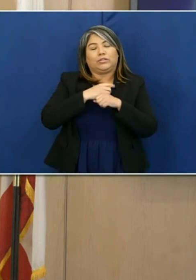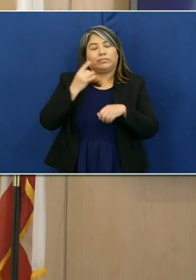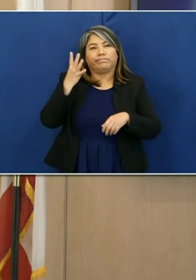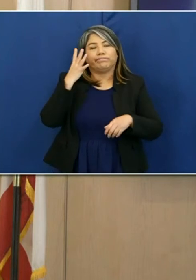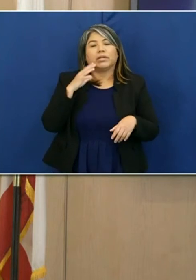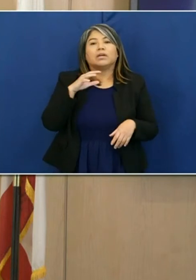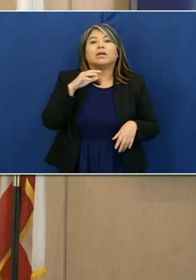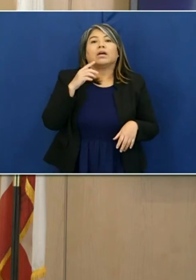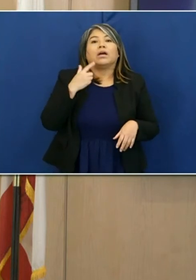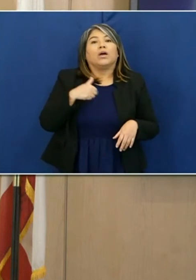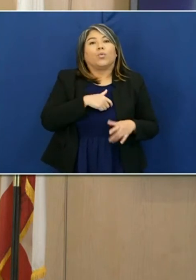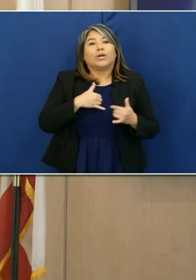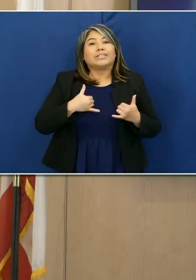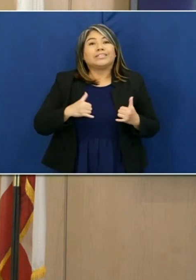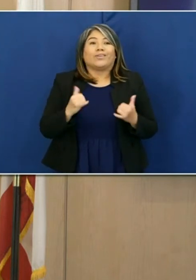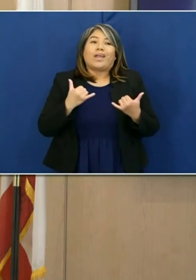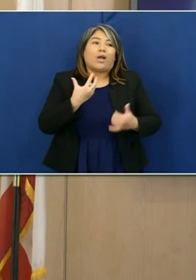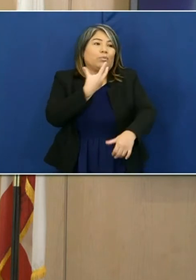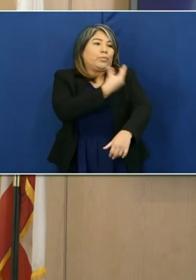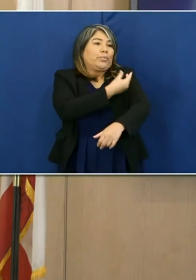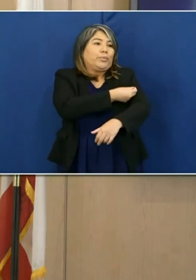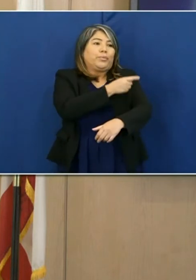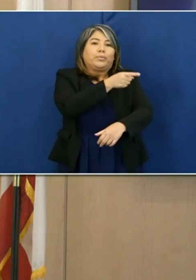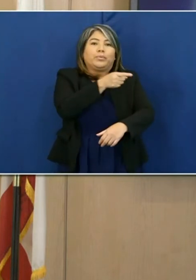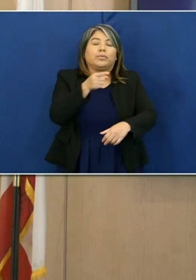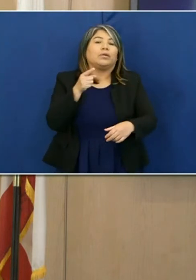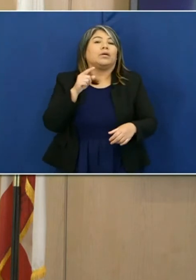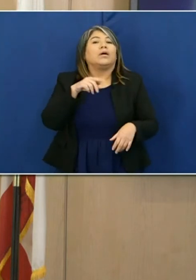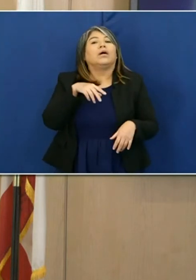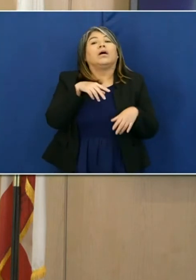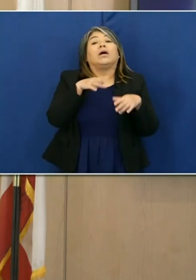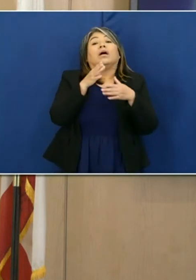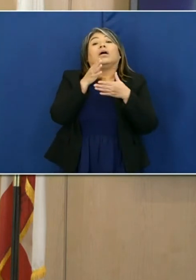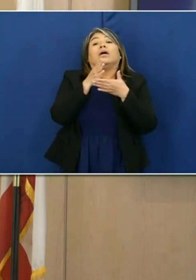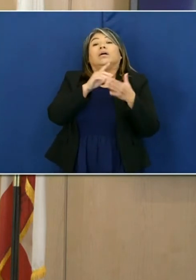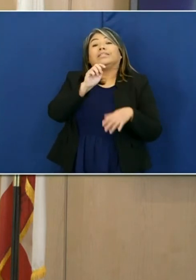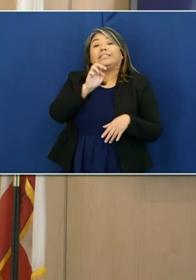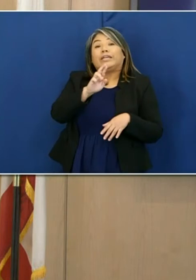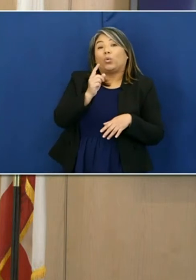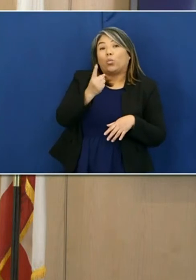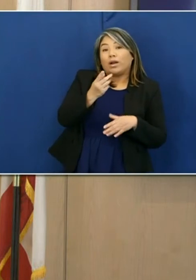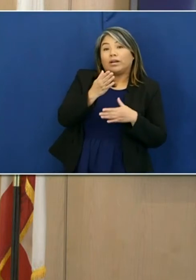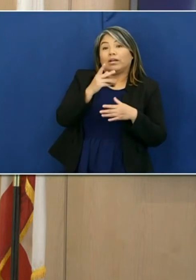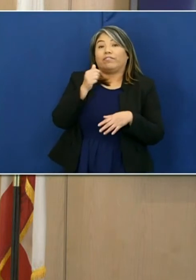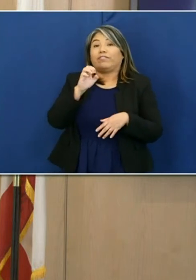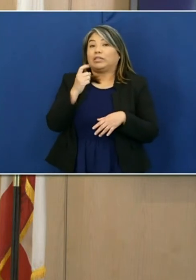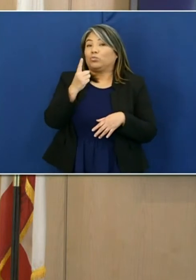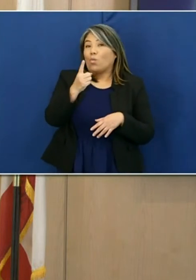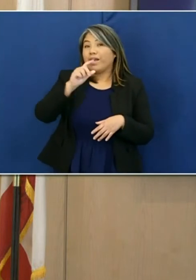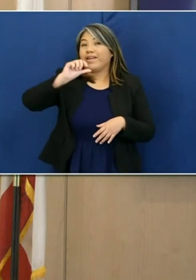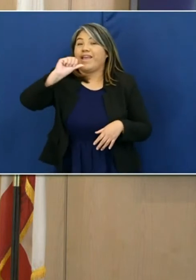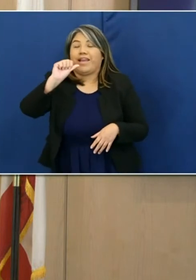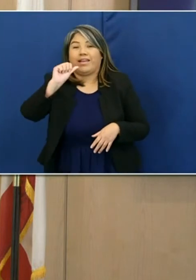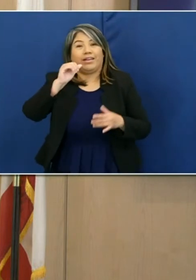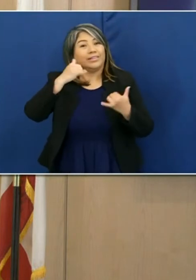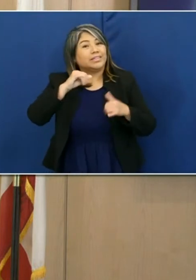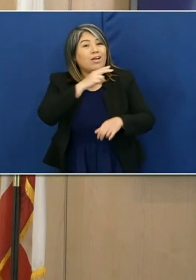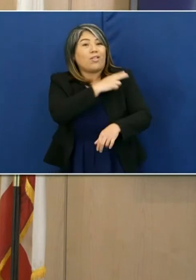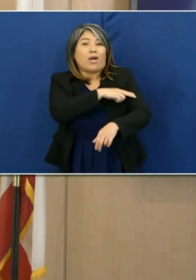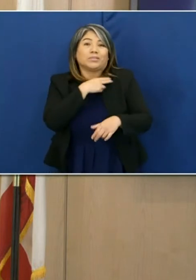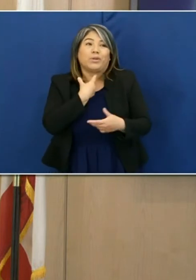are in Tier 1 of Phase 1A, and that is working our way through staff working in acute care and psychiatric